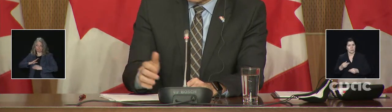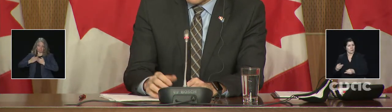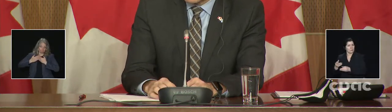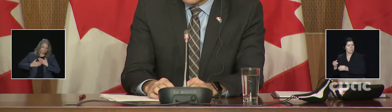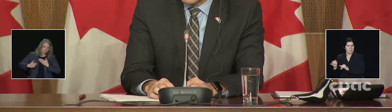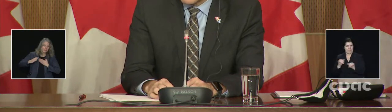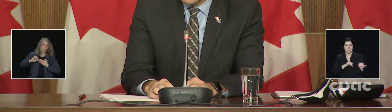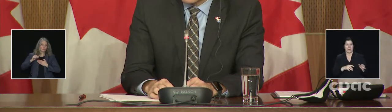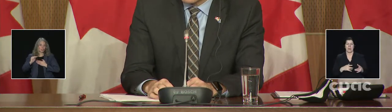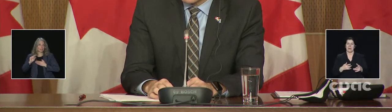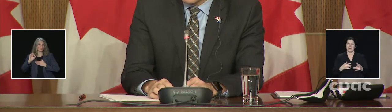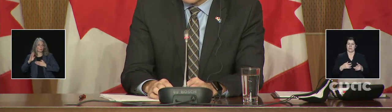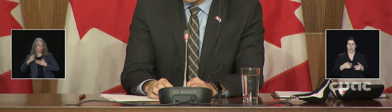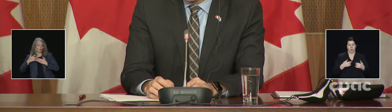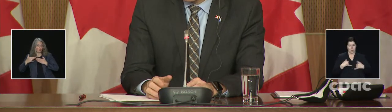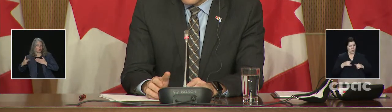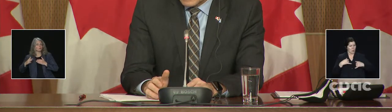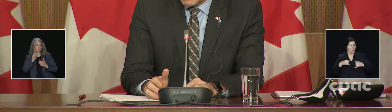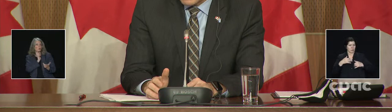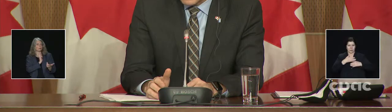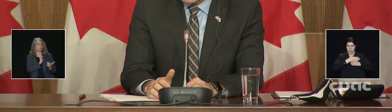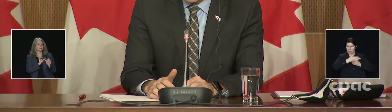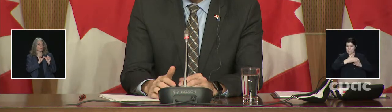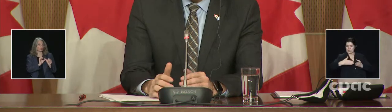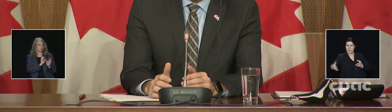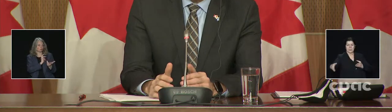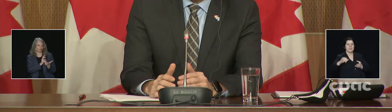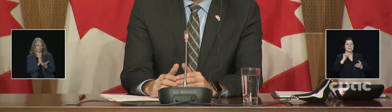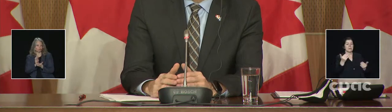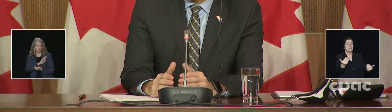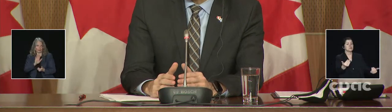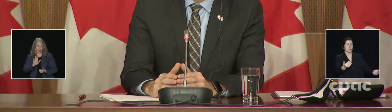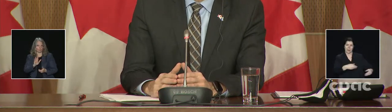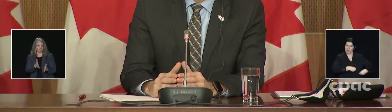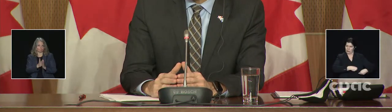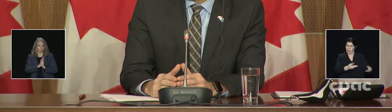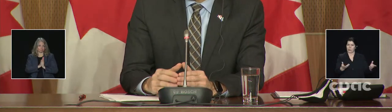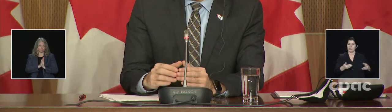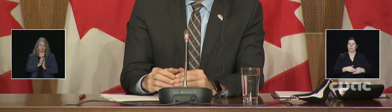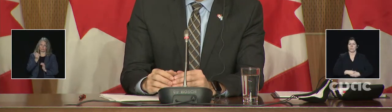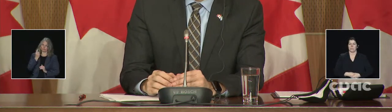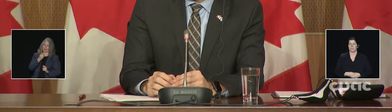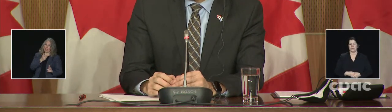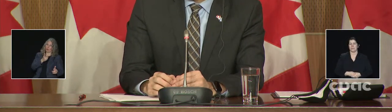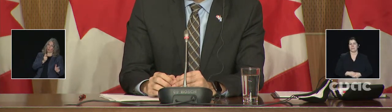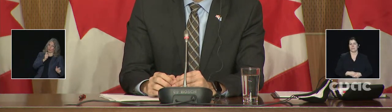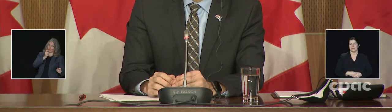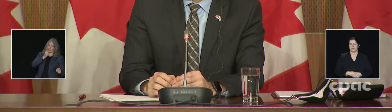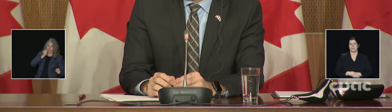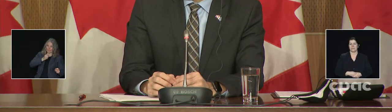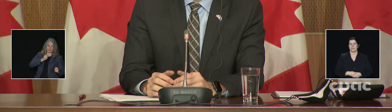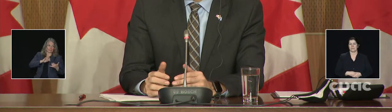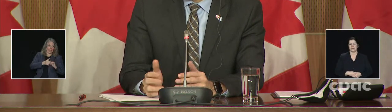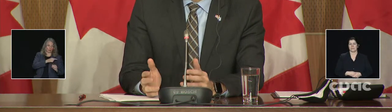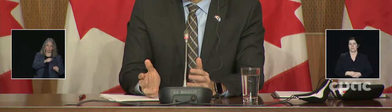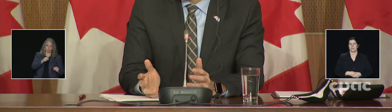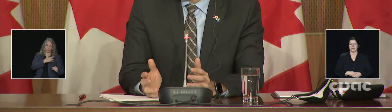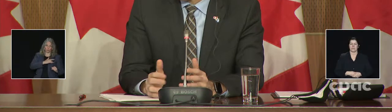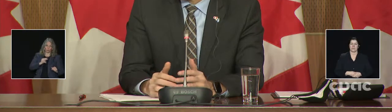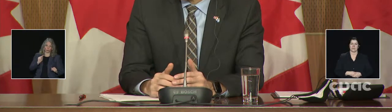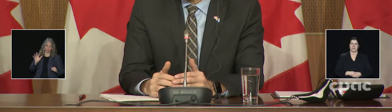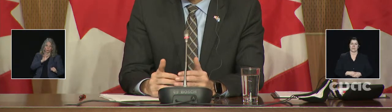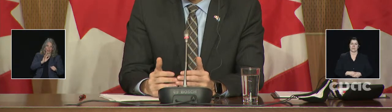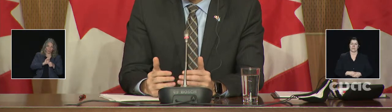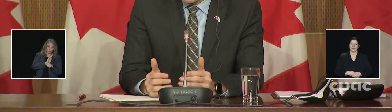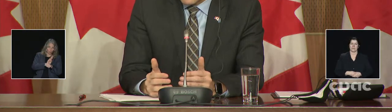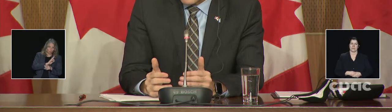further demands in the new year. This being said, how rapid tests are used in Canada in specific provinces and territories, that depends